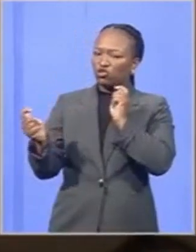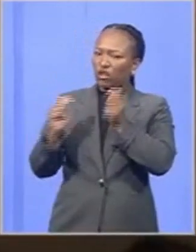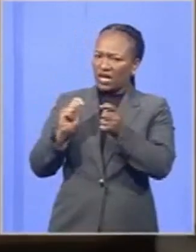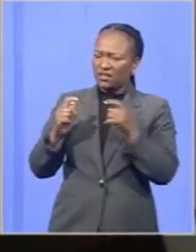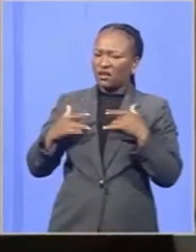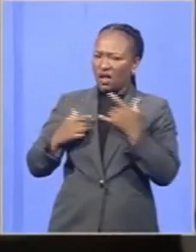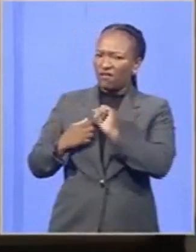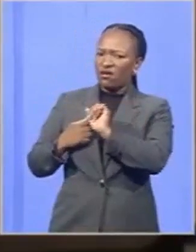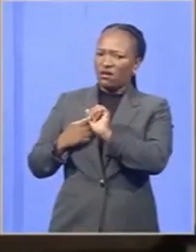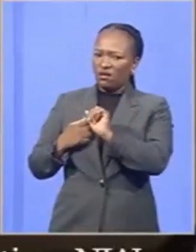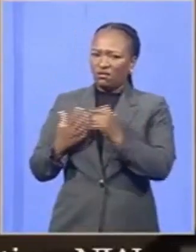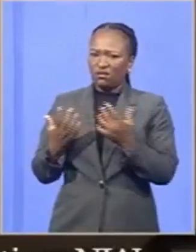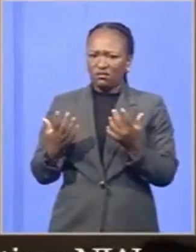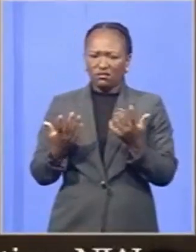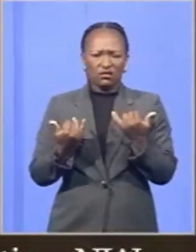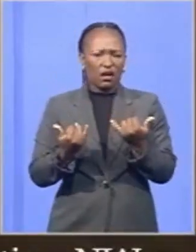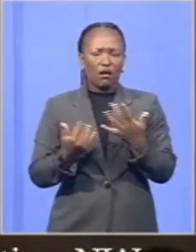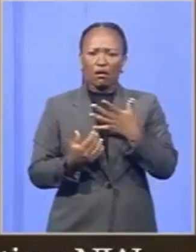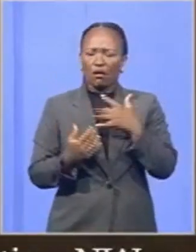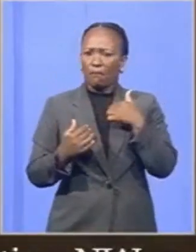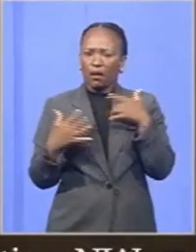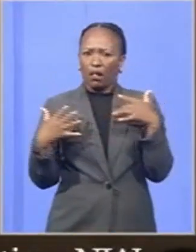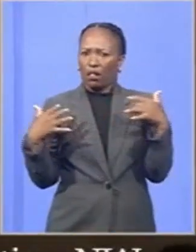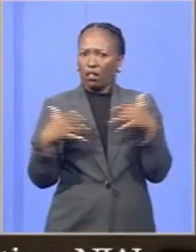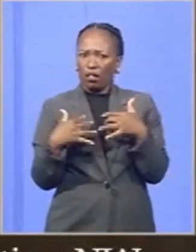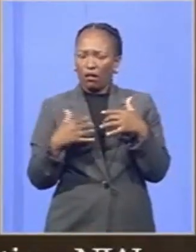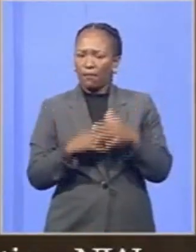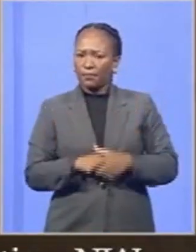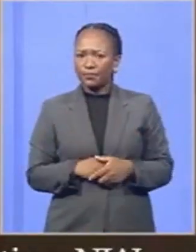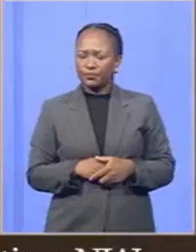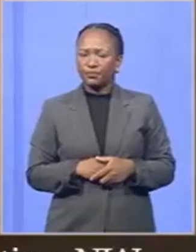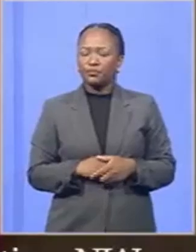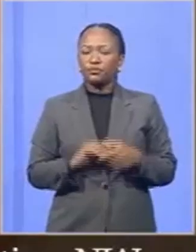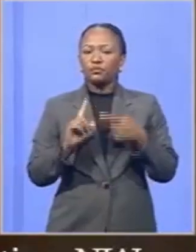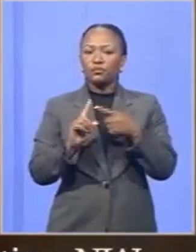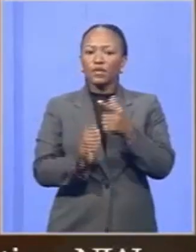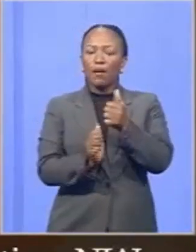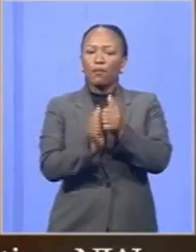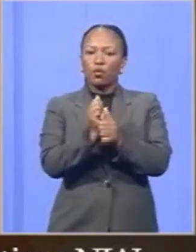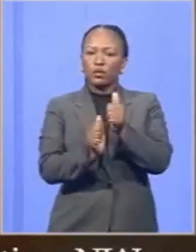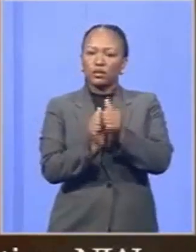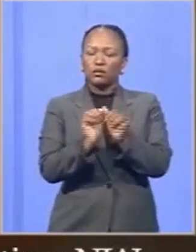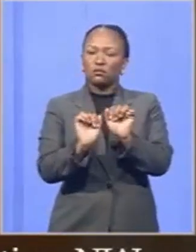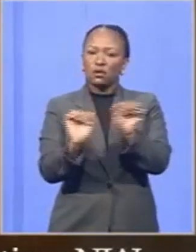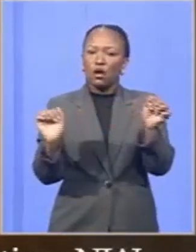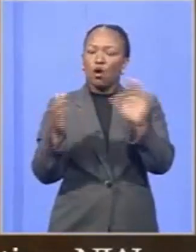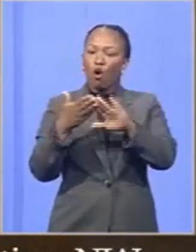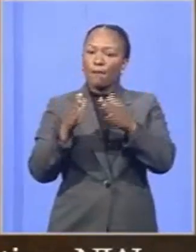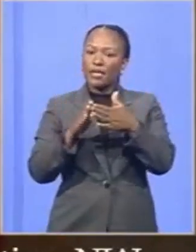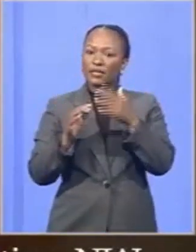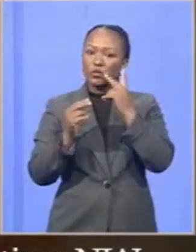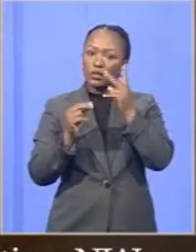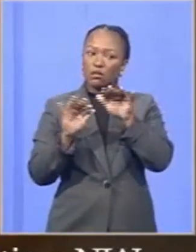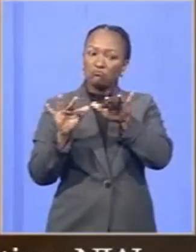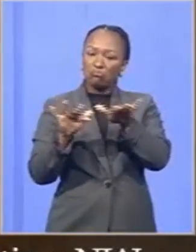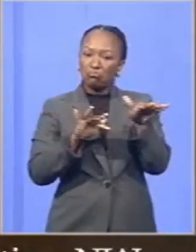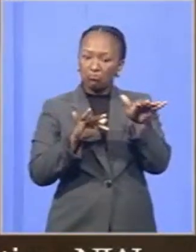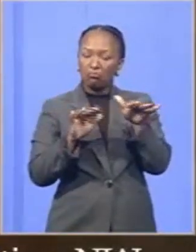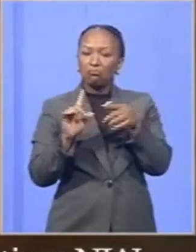yebo. Ngoku nami ndiyamangala ore abuti wa hae o ne a batla baahi ba mo bone hore o